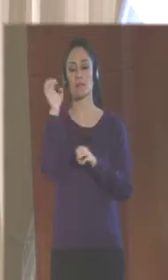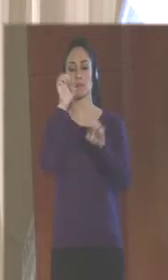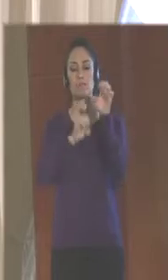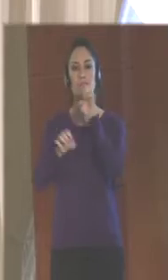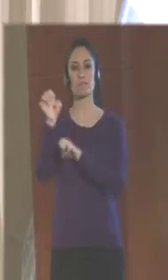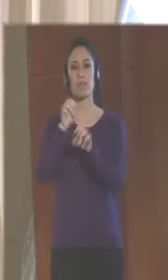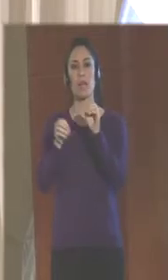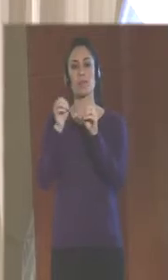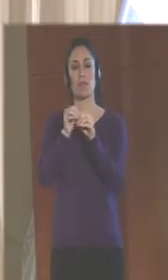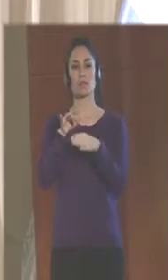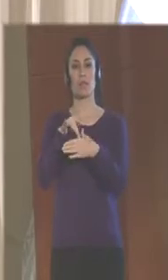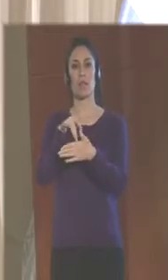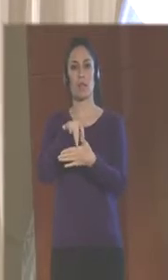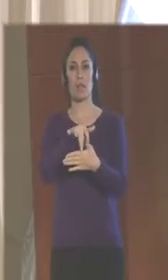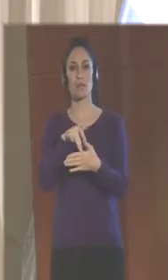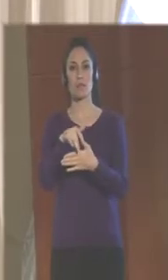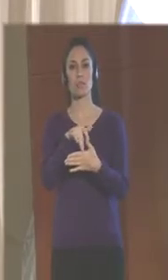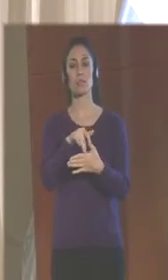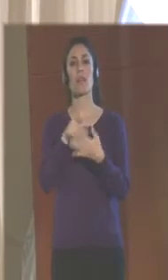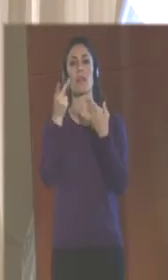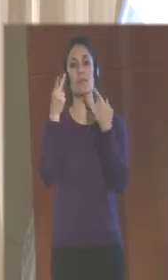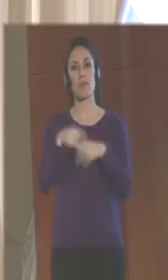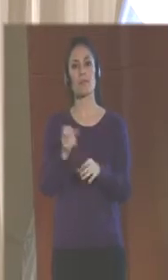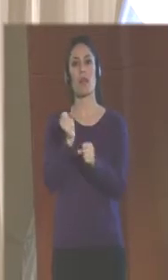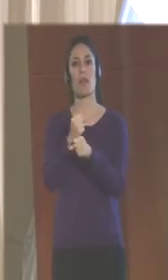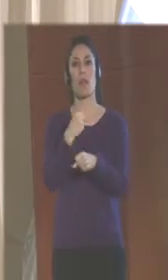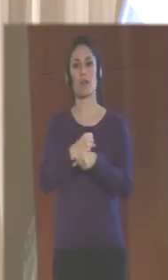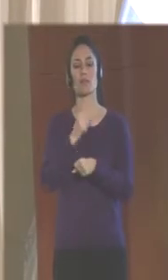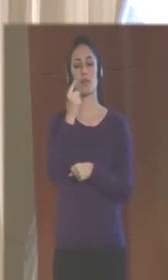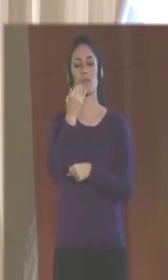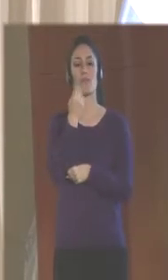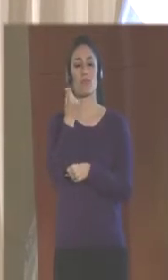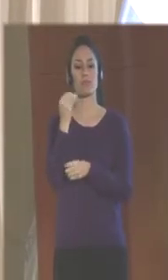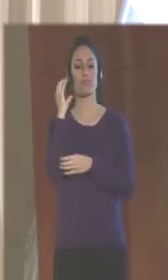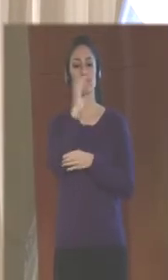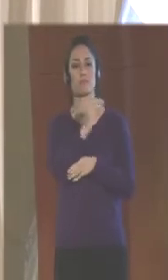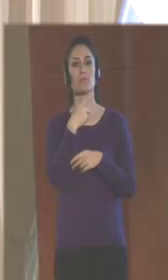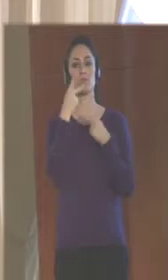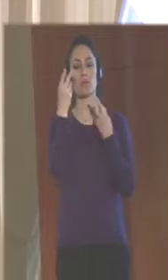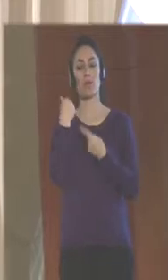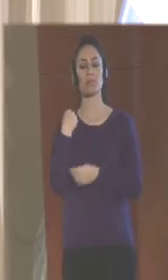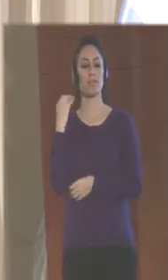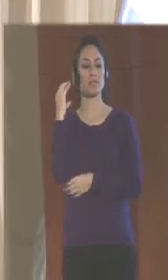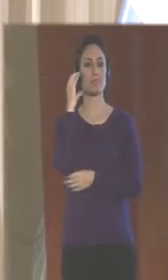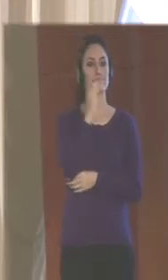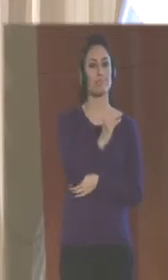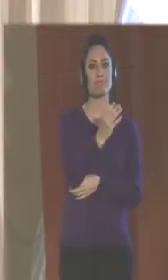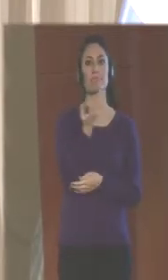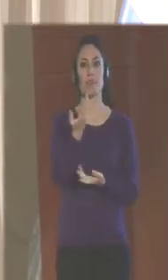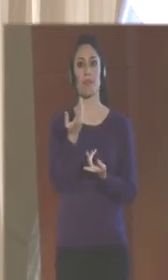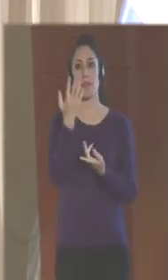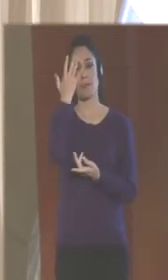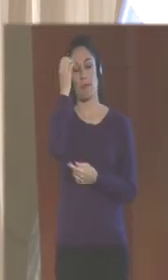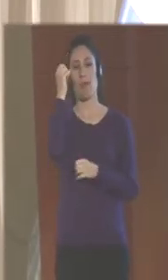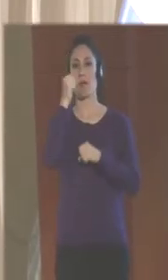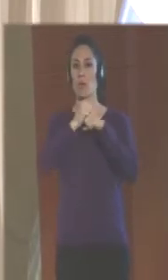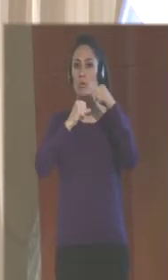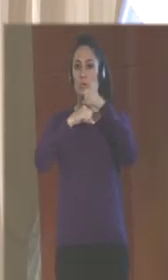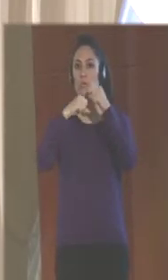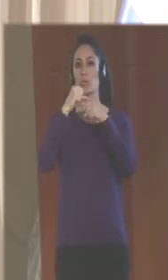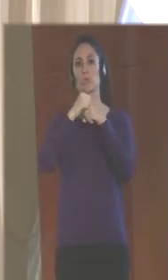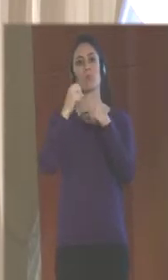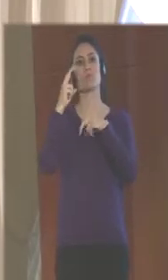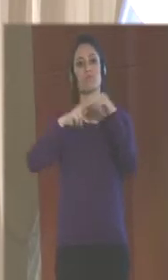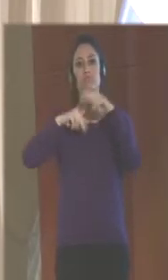mandatory to conduct a risk analysis and before we make any public investment related to